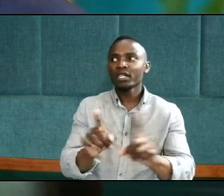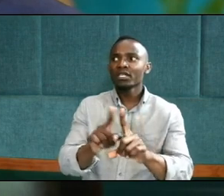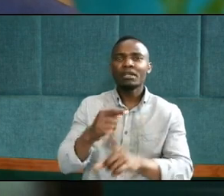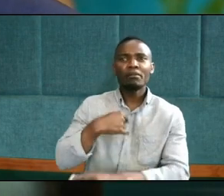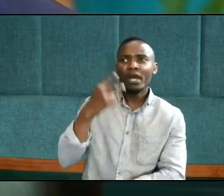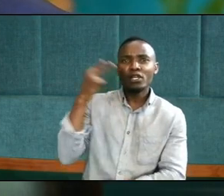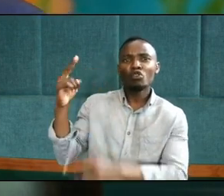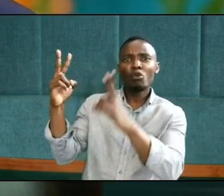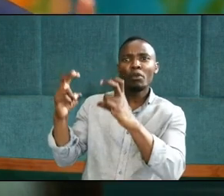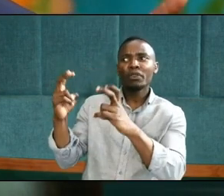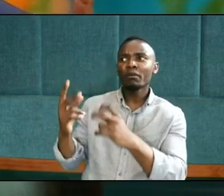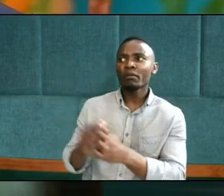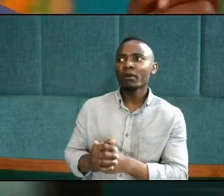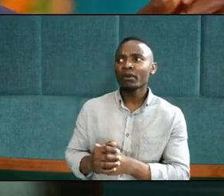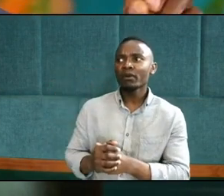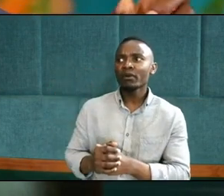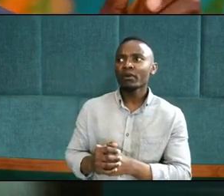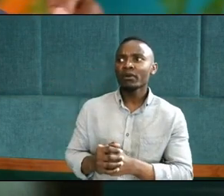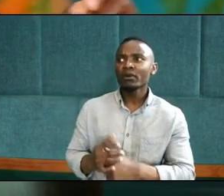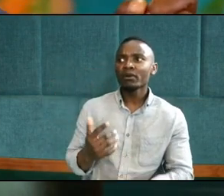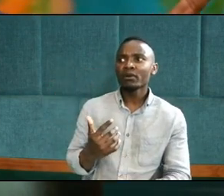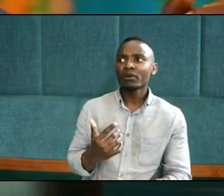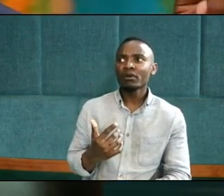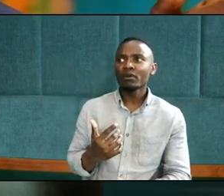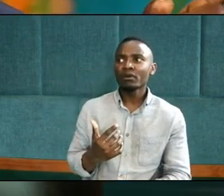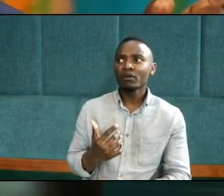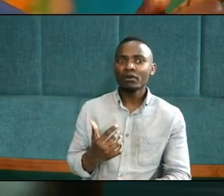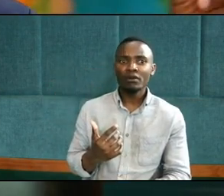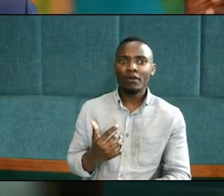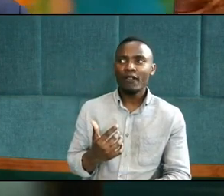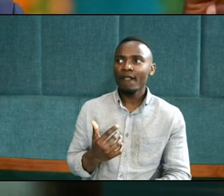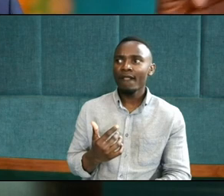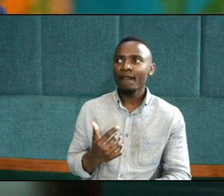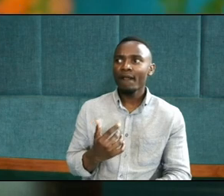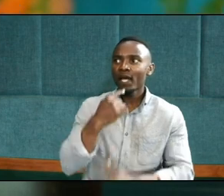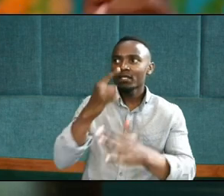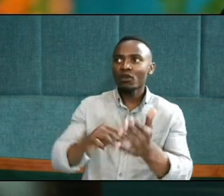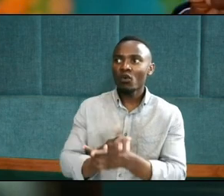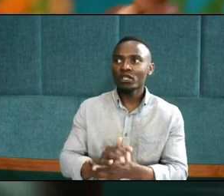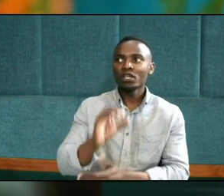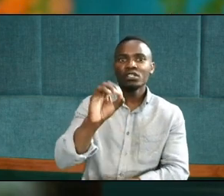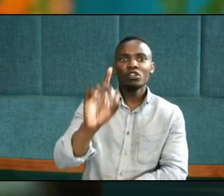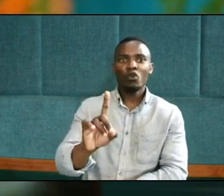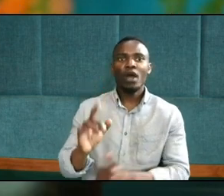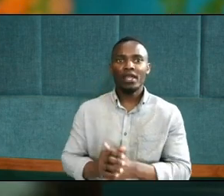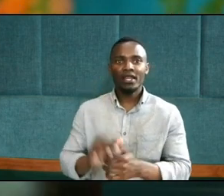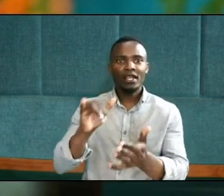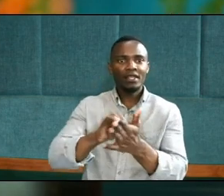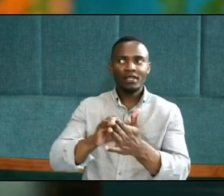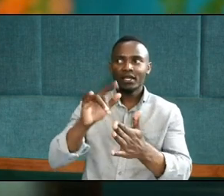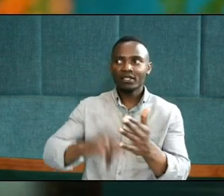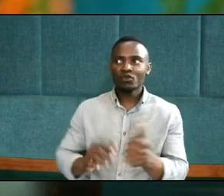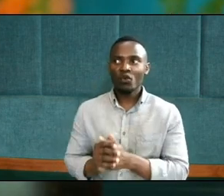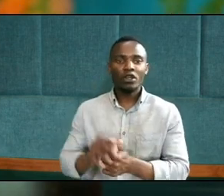there, was it 01? 01, SDA 01, eh? 01, yeah, that's your position. That's your position